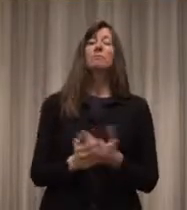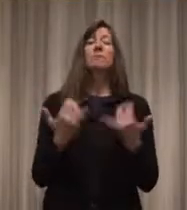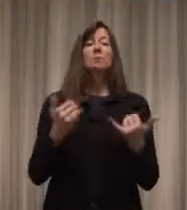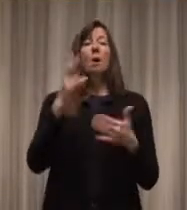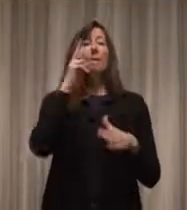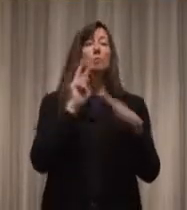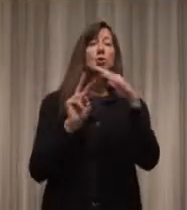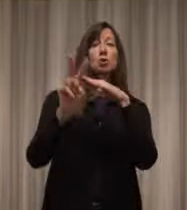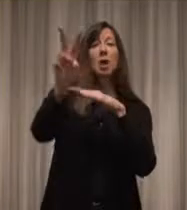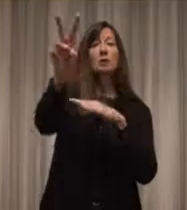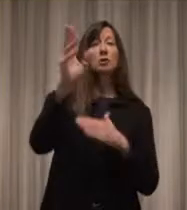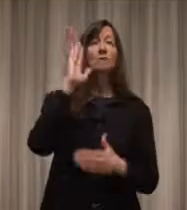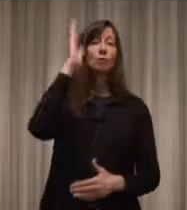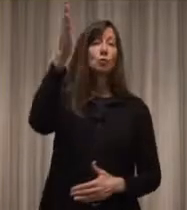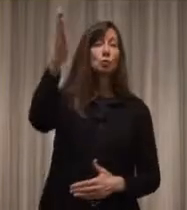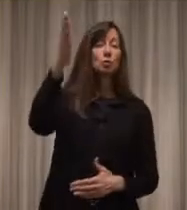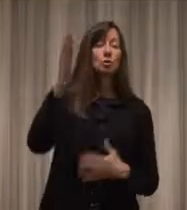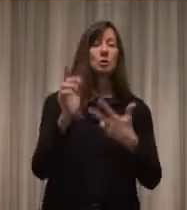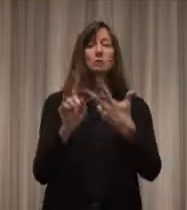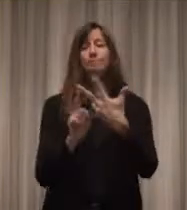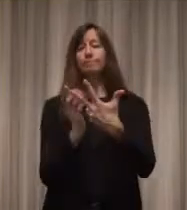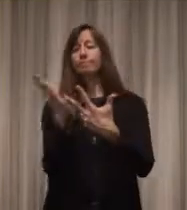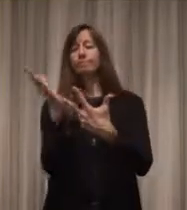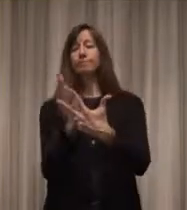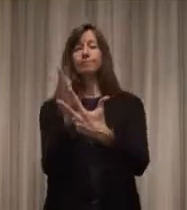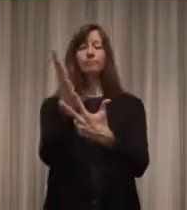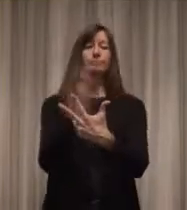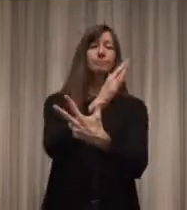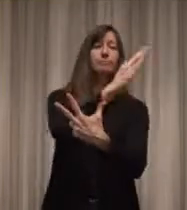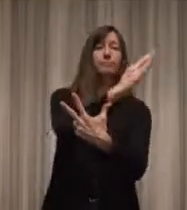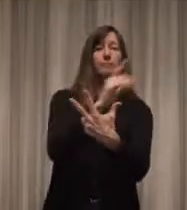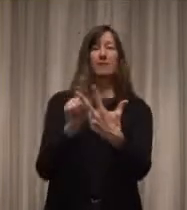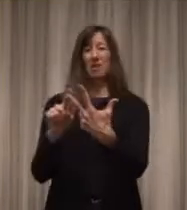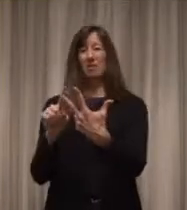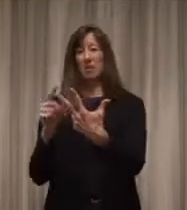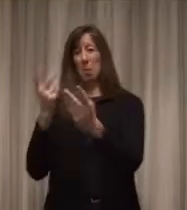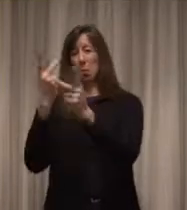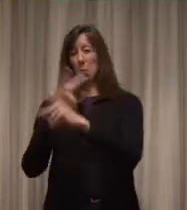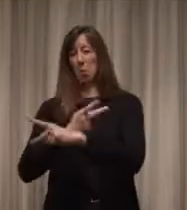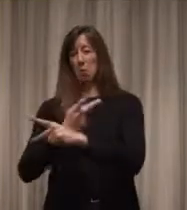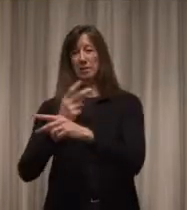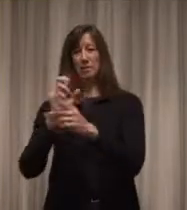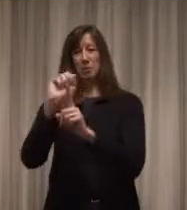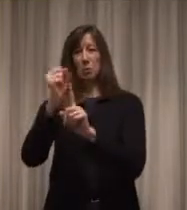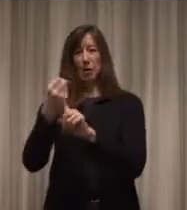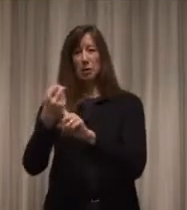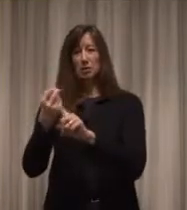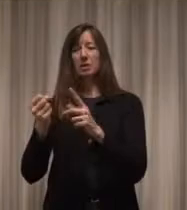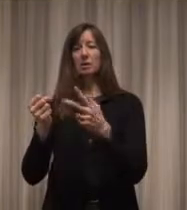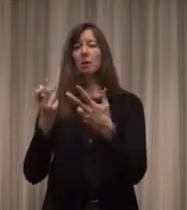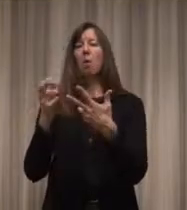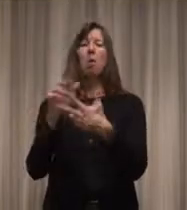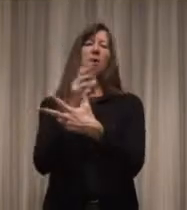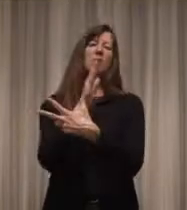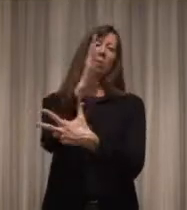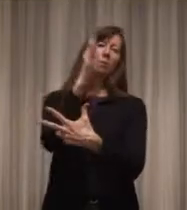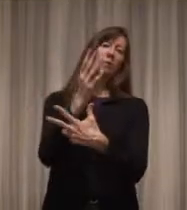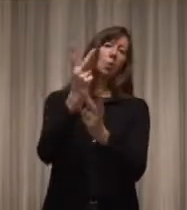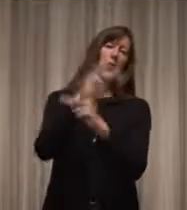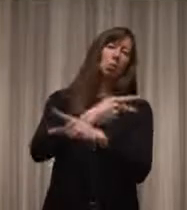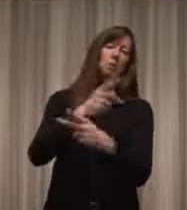case. We are, with the new infection rate, optimistic that we can start to flatten that curve back down again